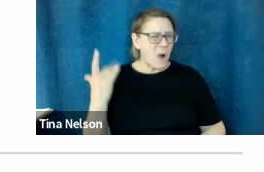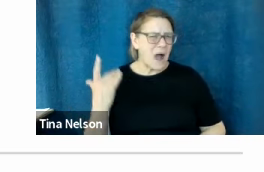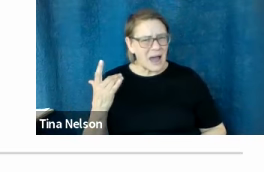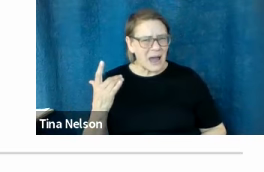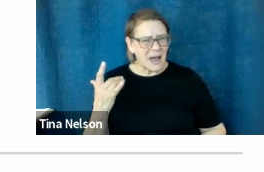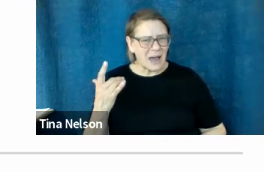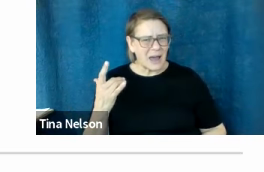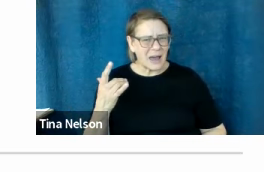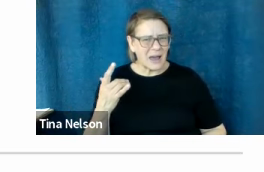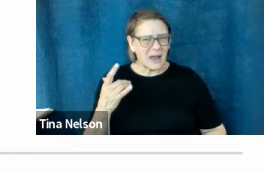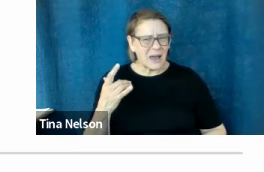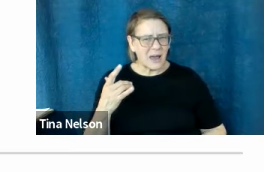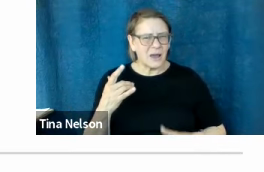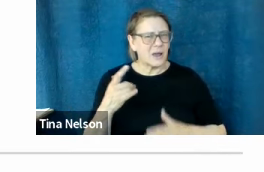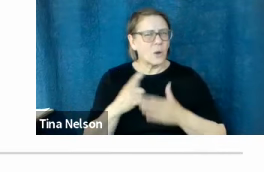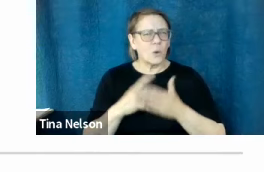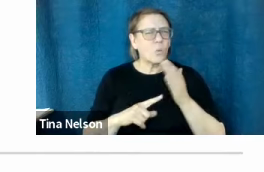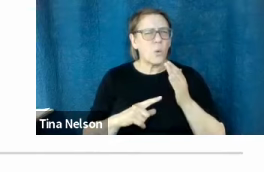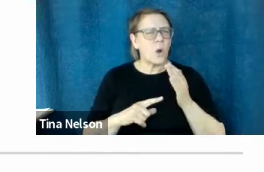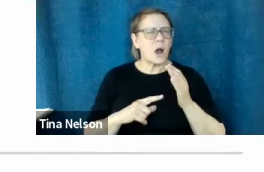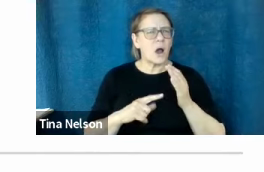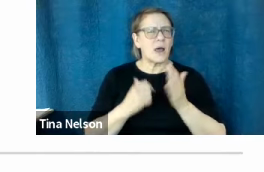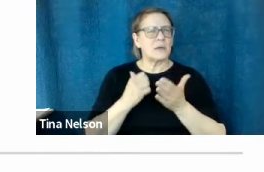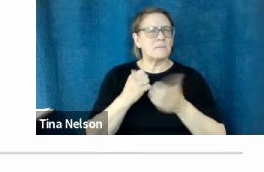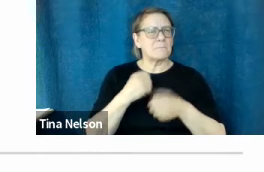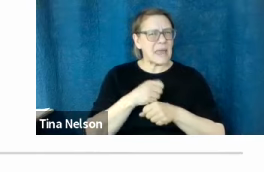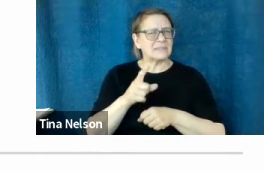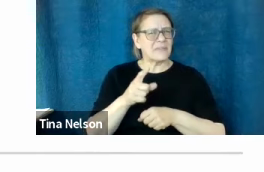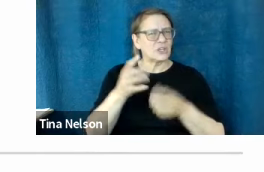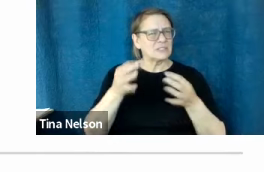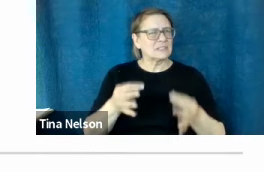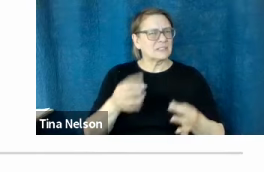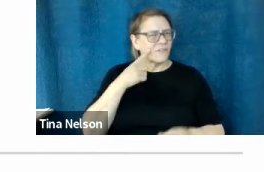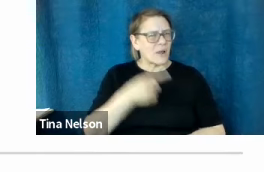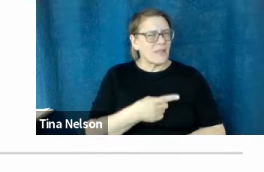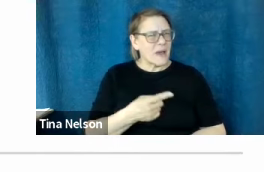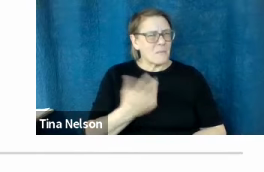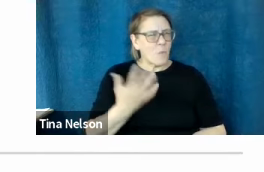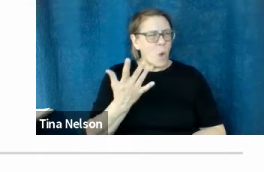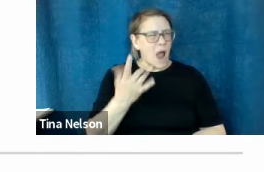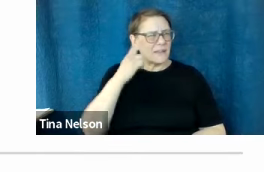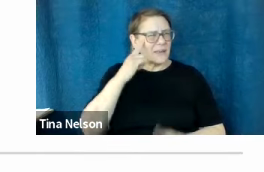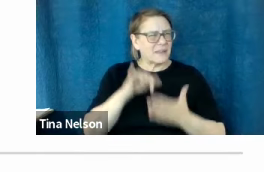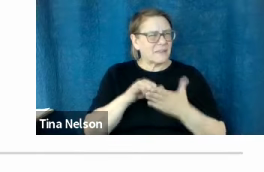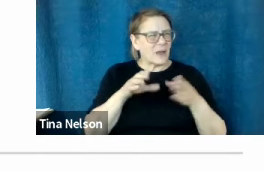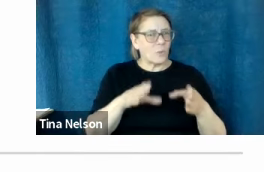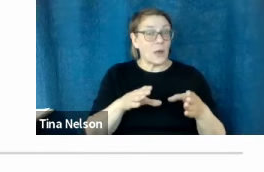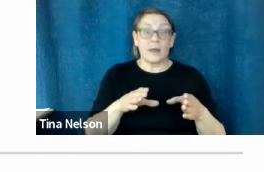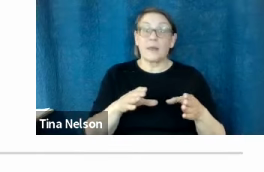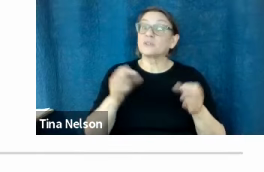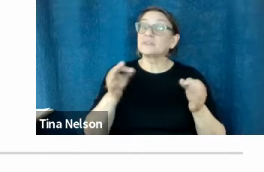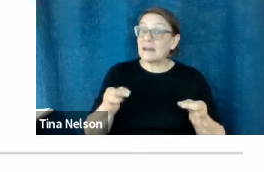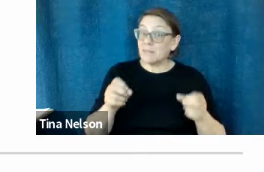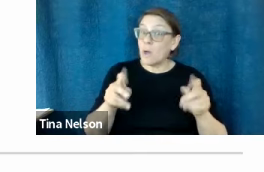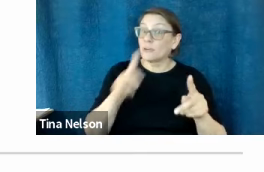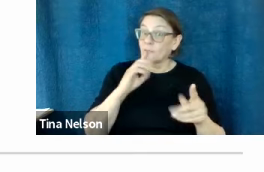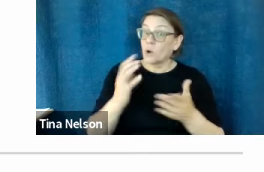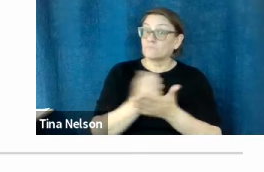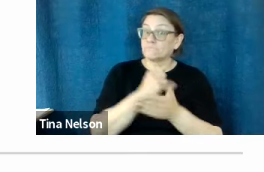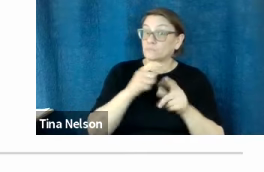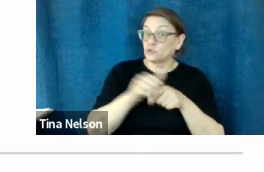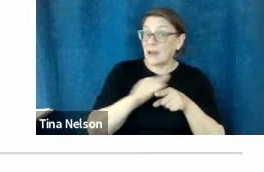what's informing those perceptions and those in that kind of decision-making, um, and there's room opportunity for training there as well. Right.